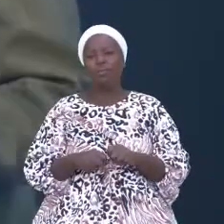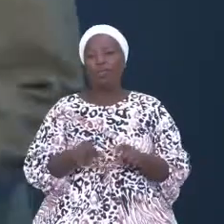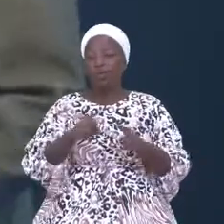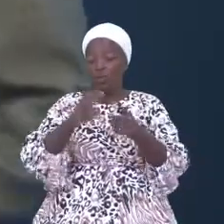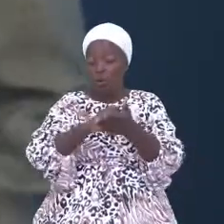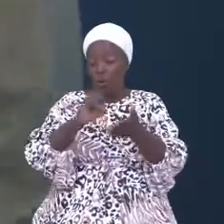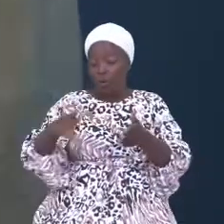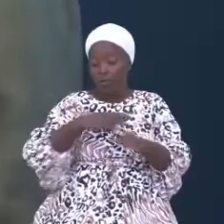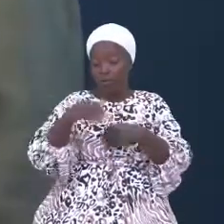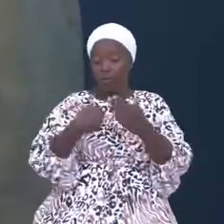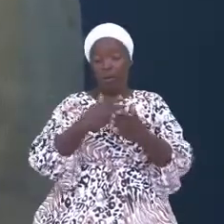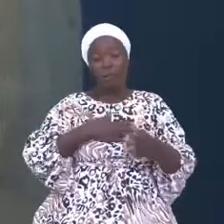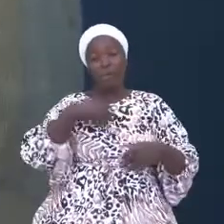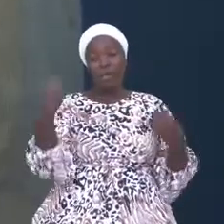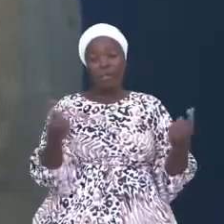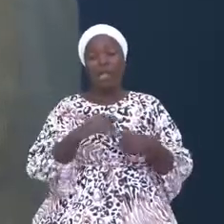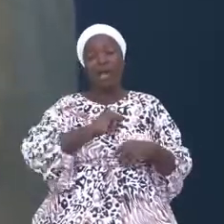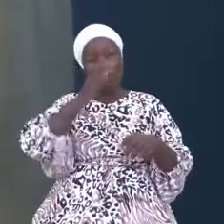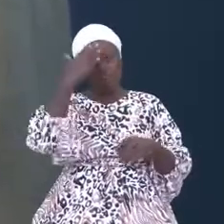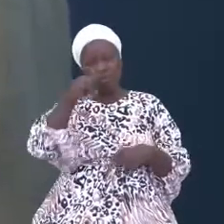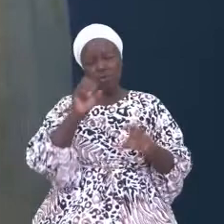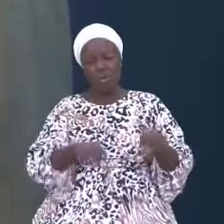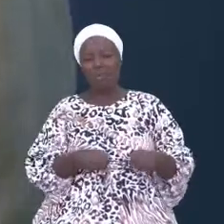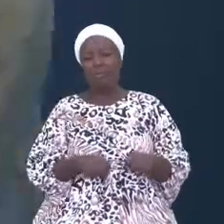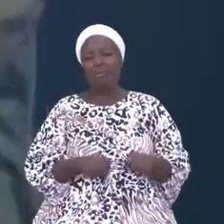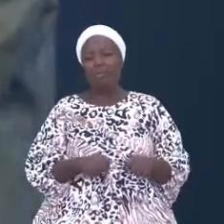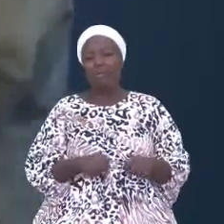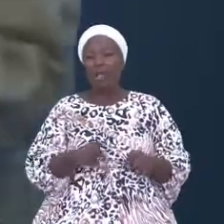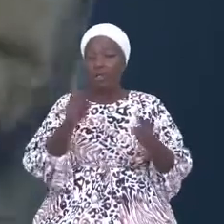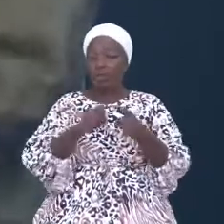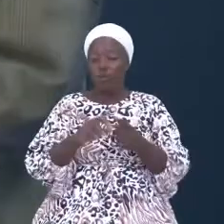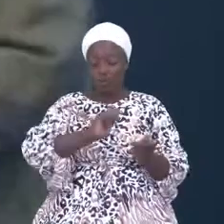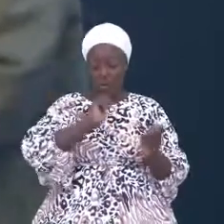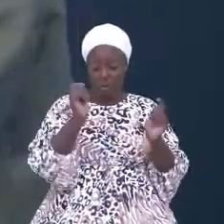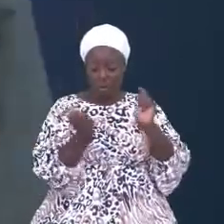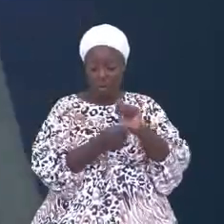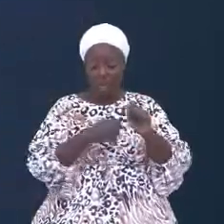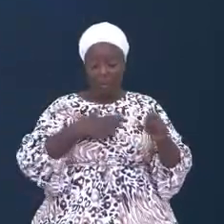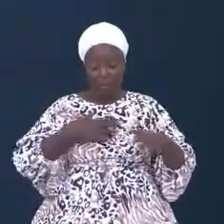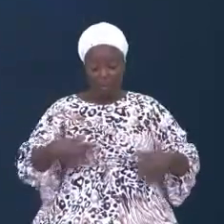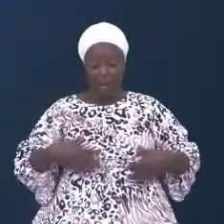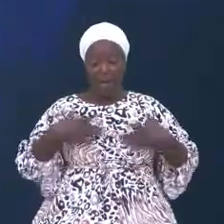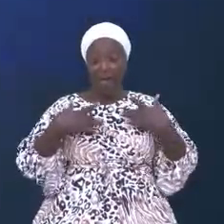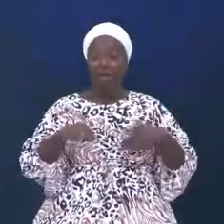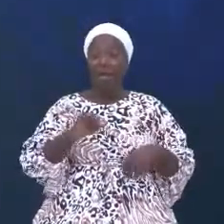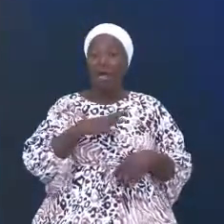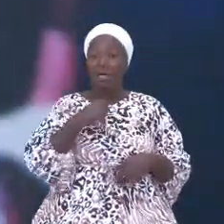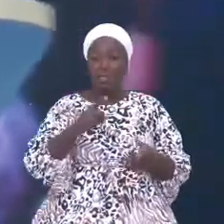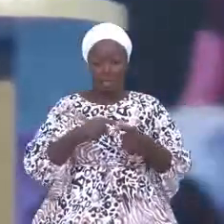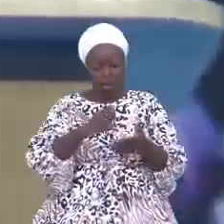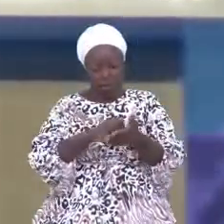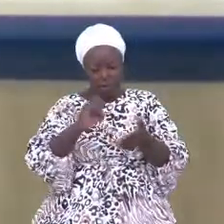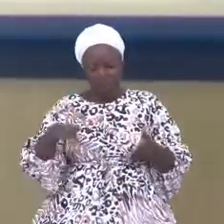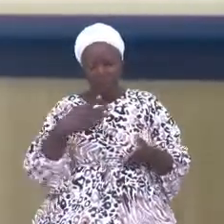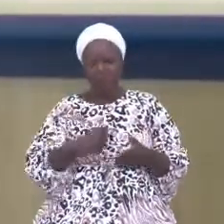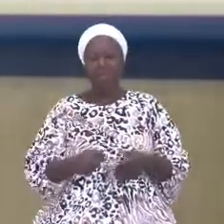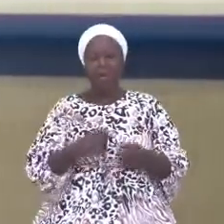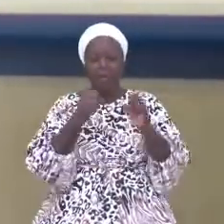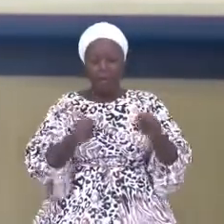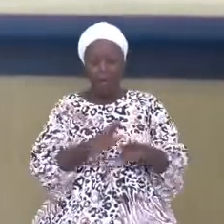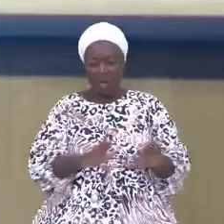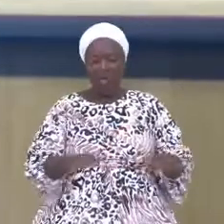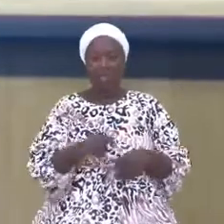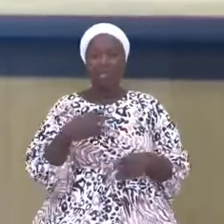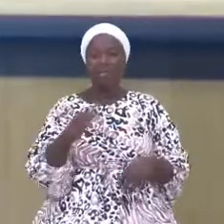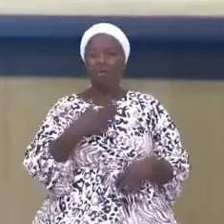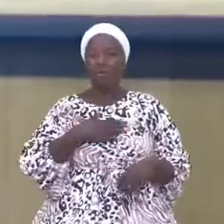remove all my sin, I know you can. To change my life and remove the powerlessness of my